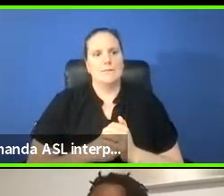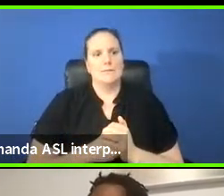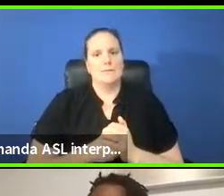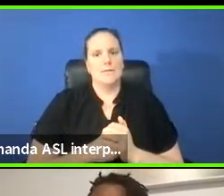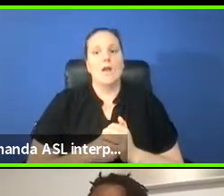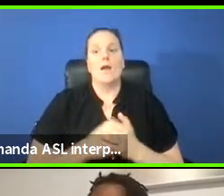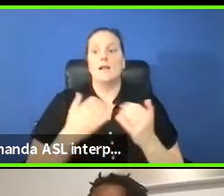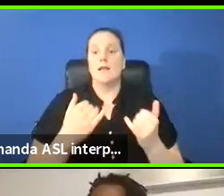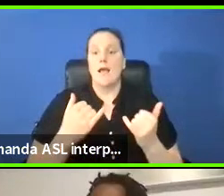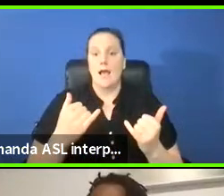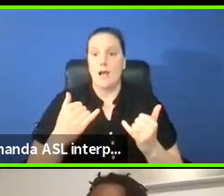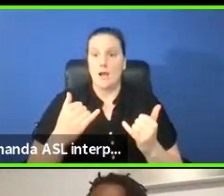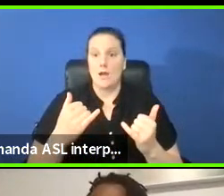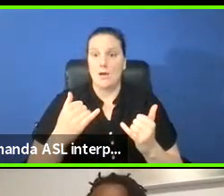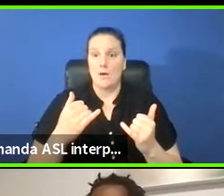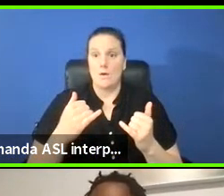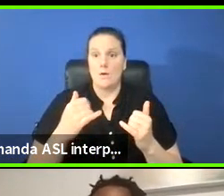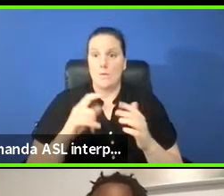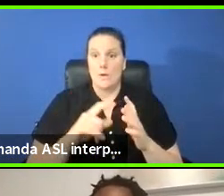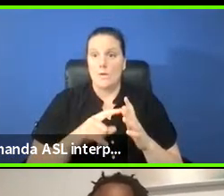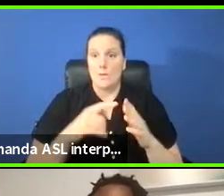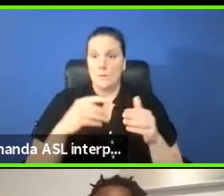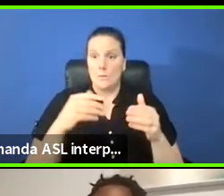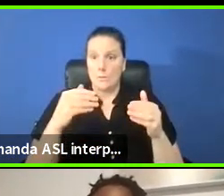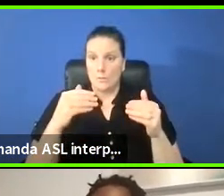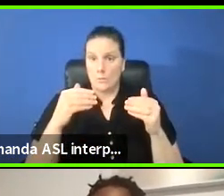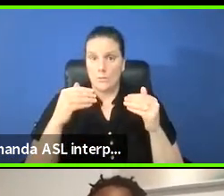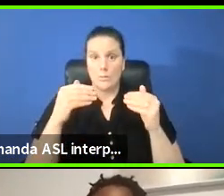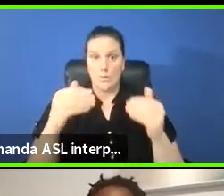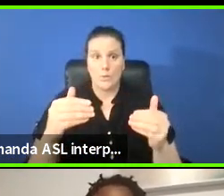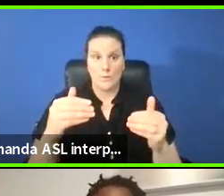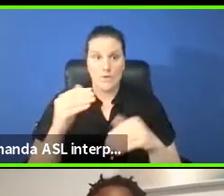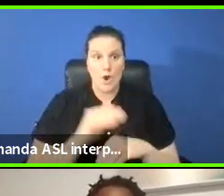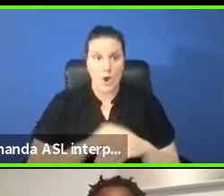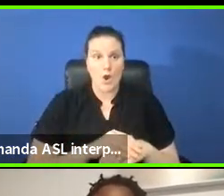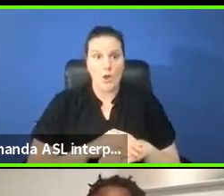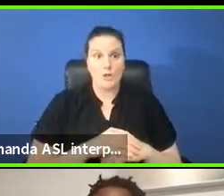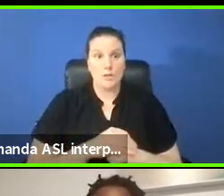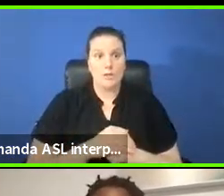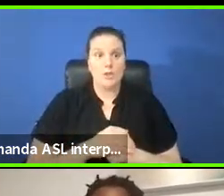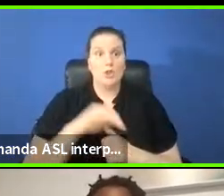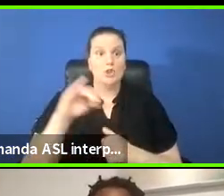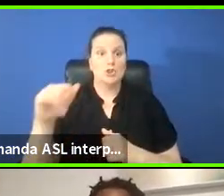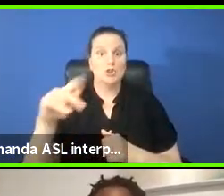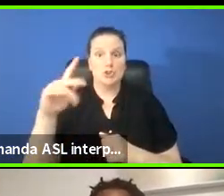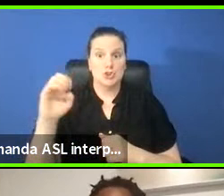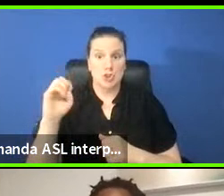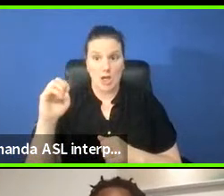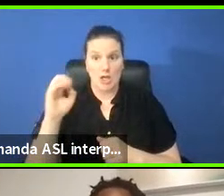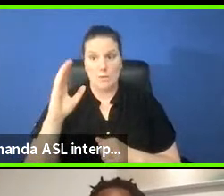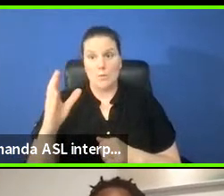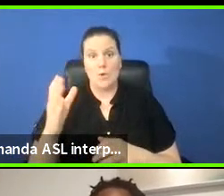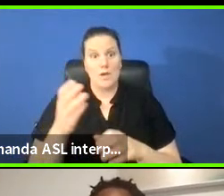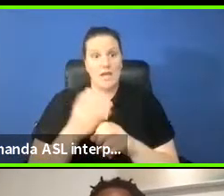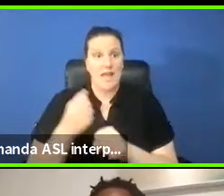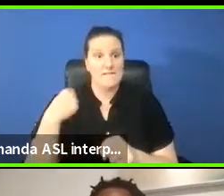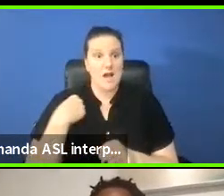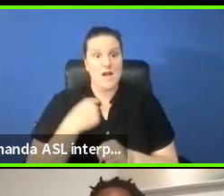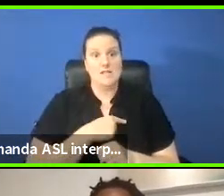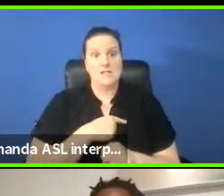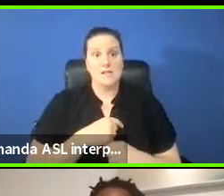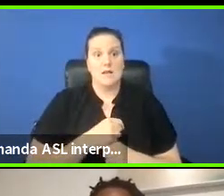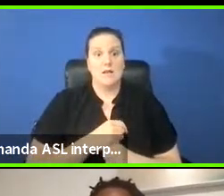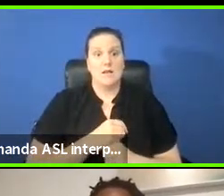We are going to move on, and Jake is going to give us a